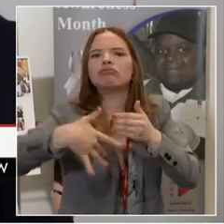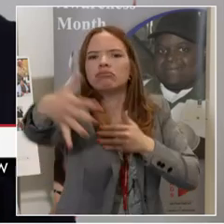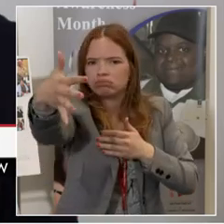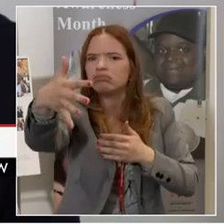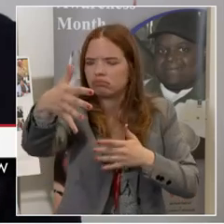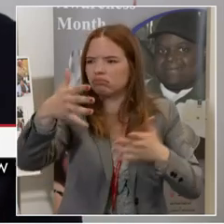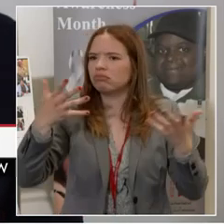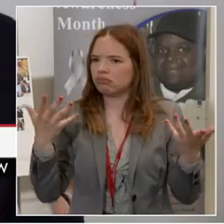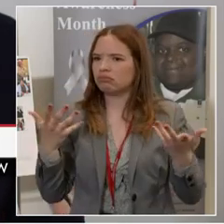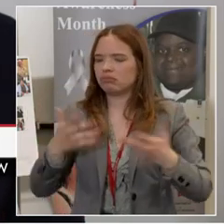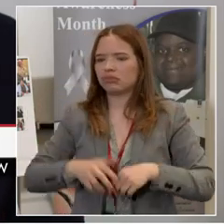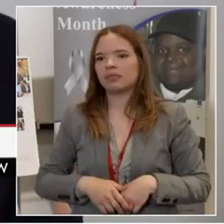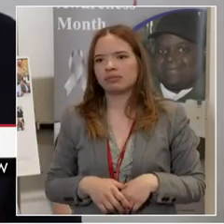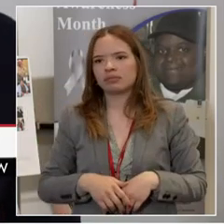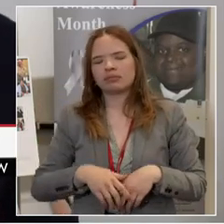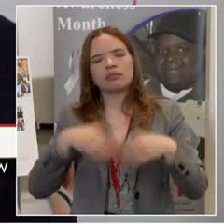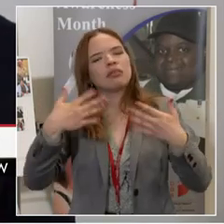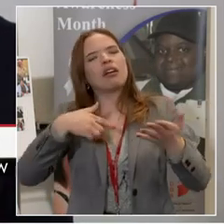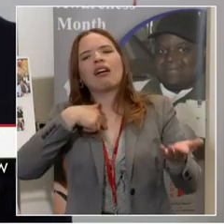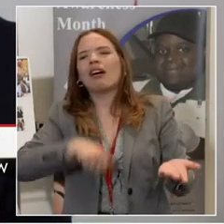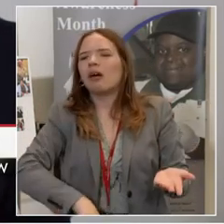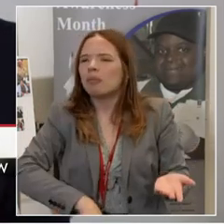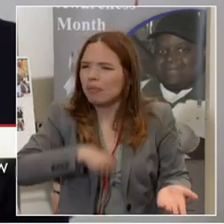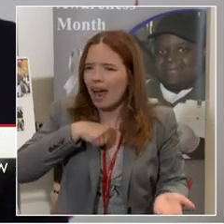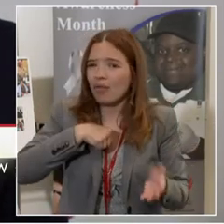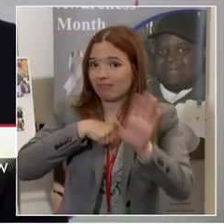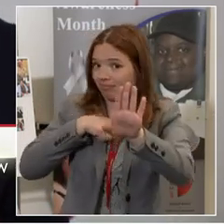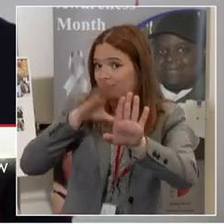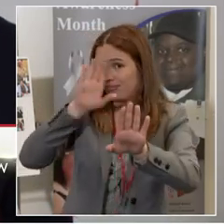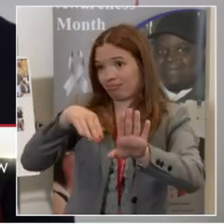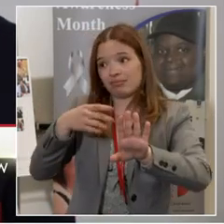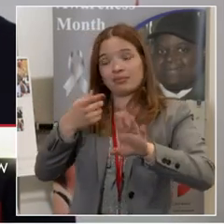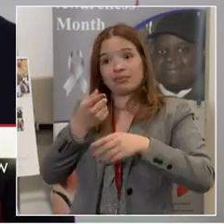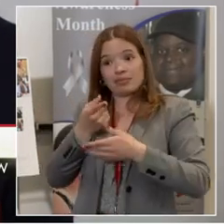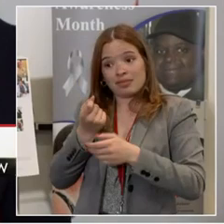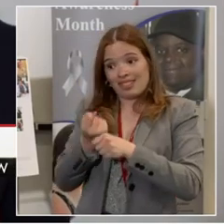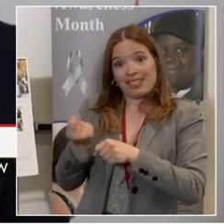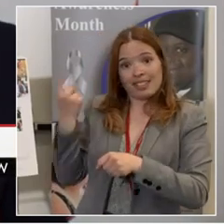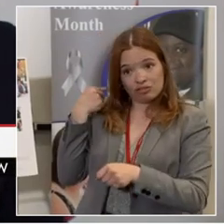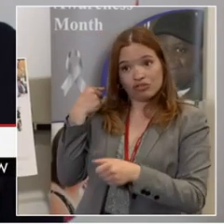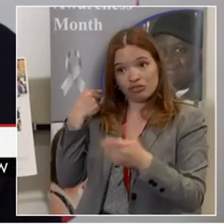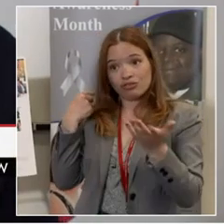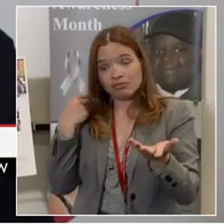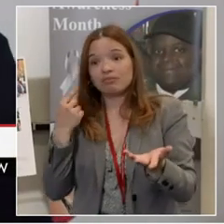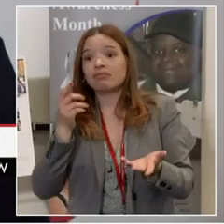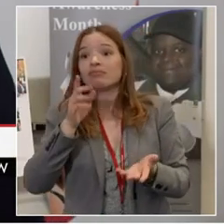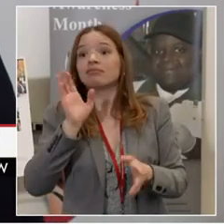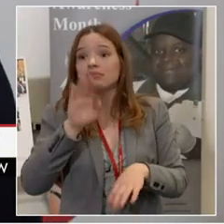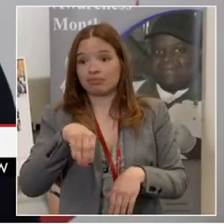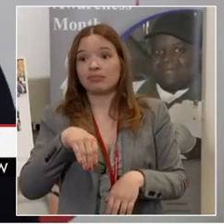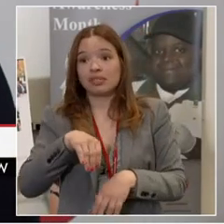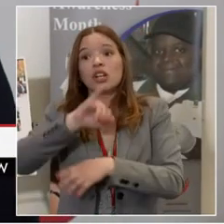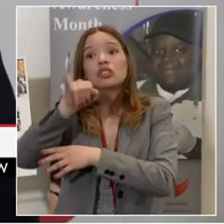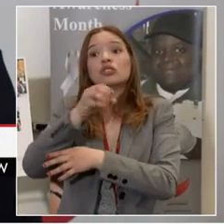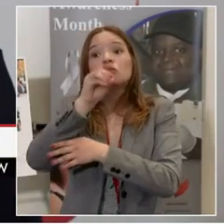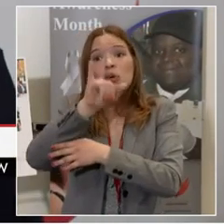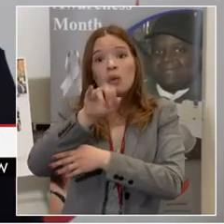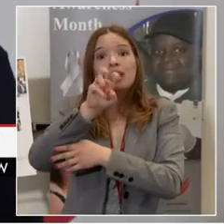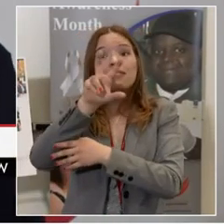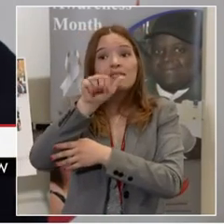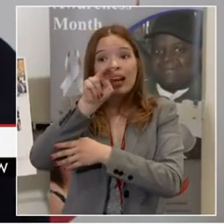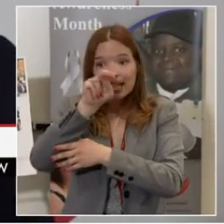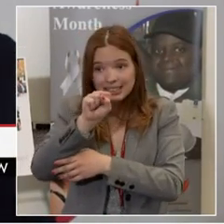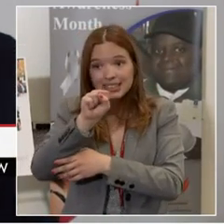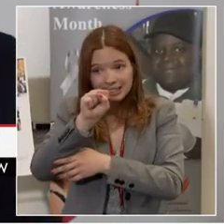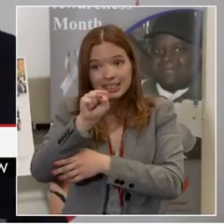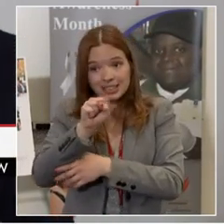So I was proud that last year we broke ground on the Joy Evans